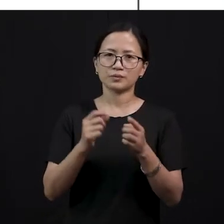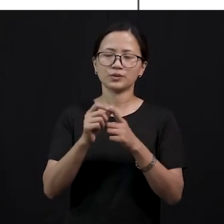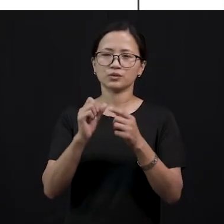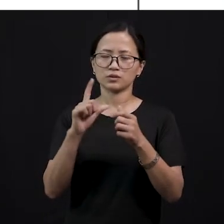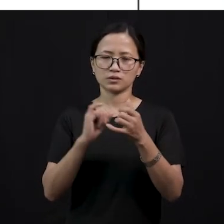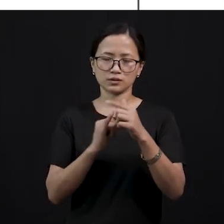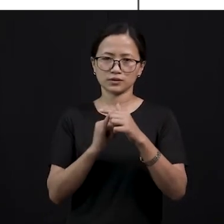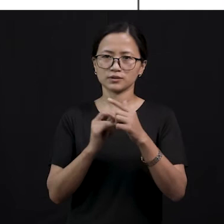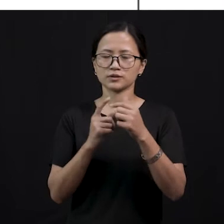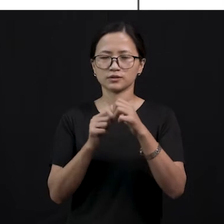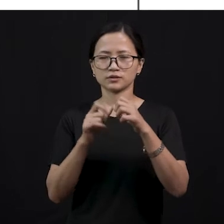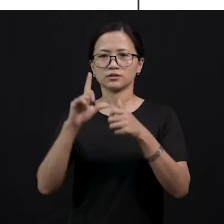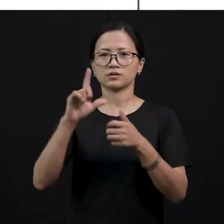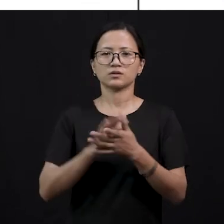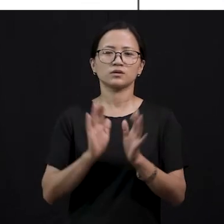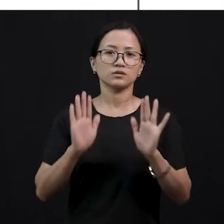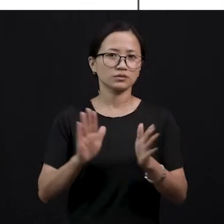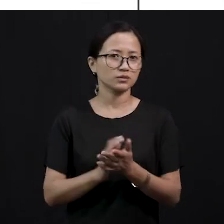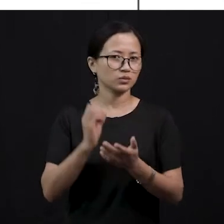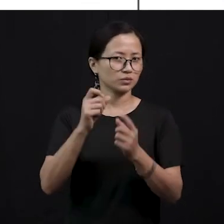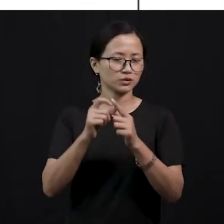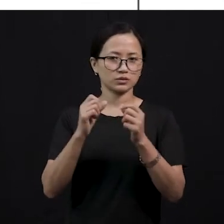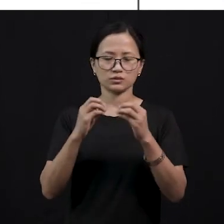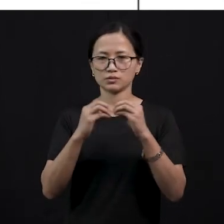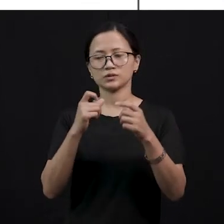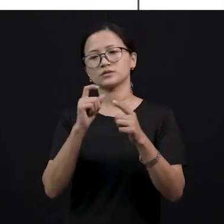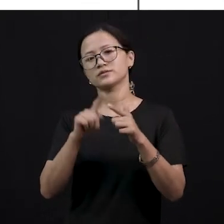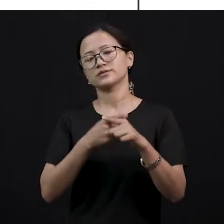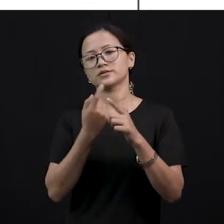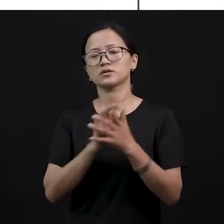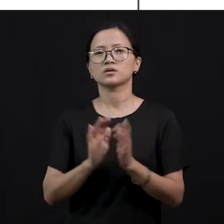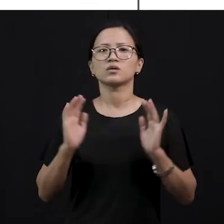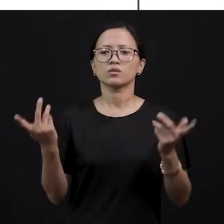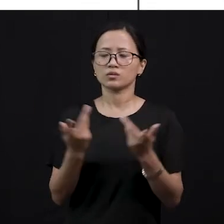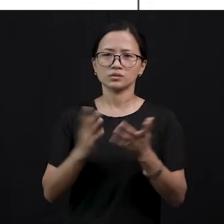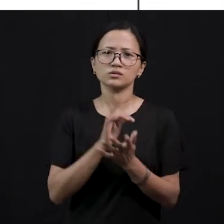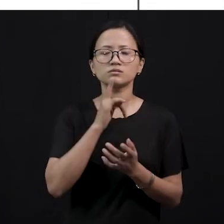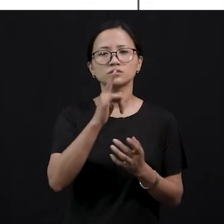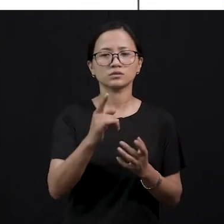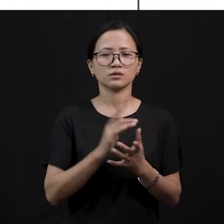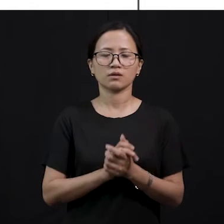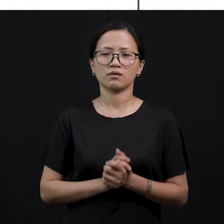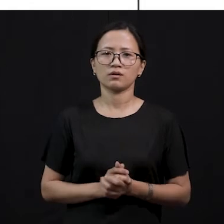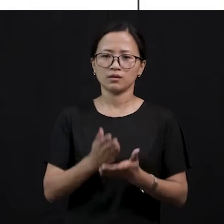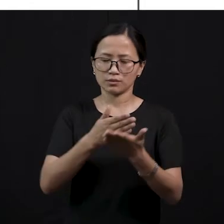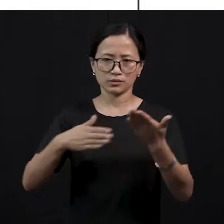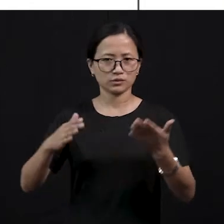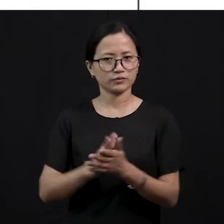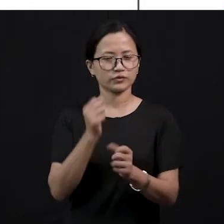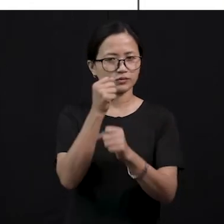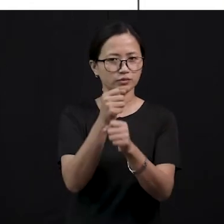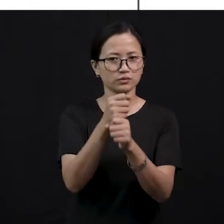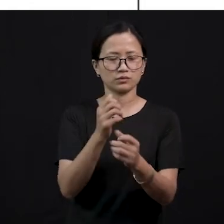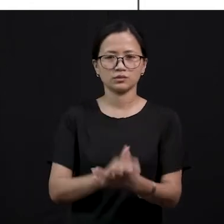made, so when they report, they have to be objective, which means they are not telling the part of the government,